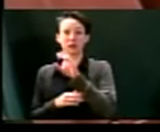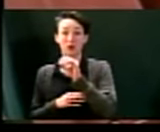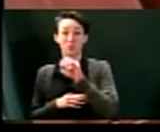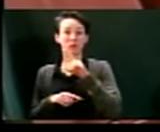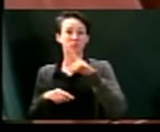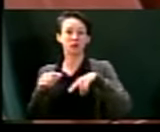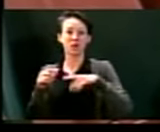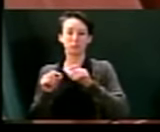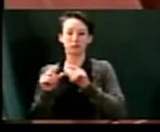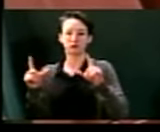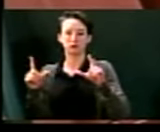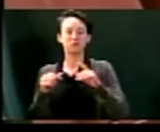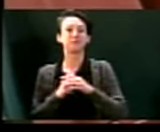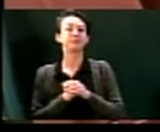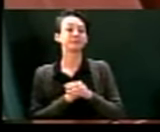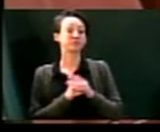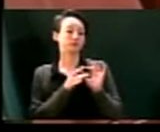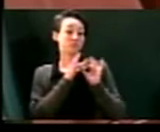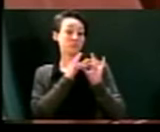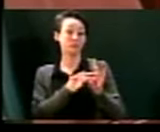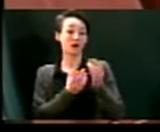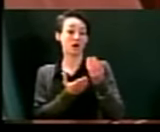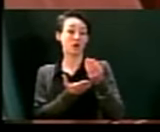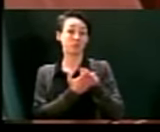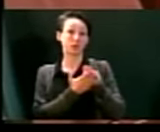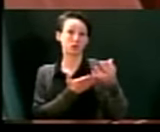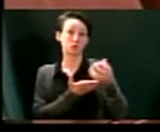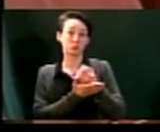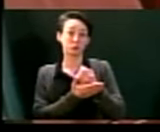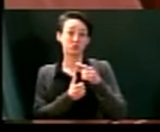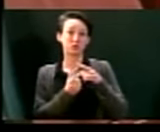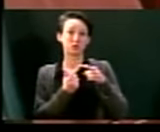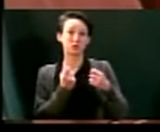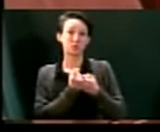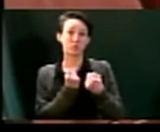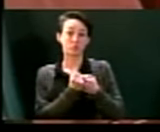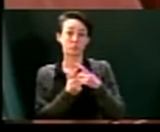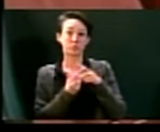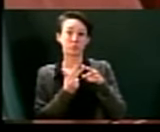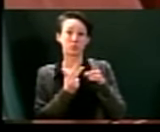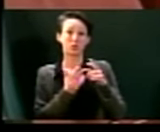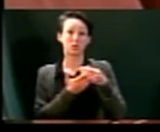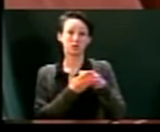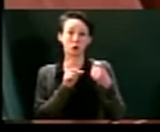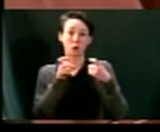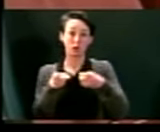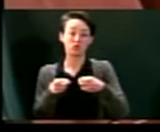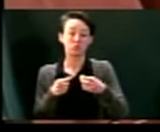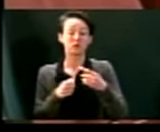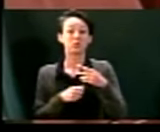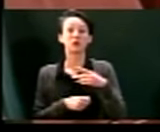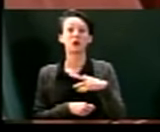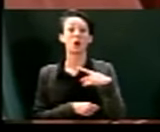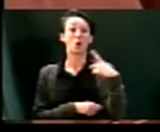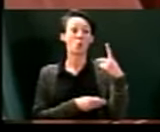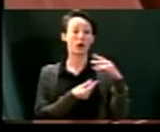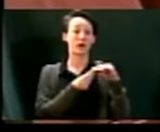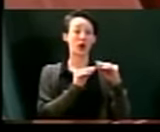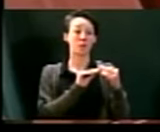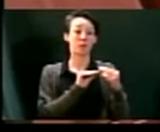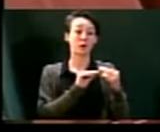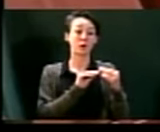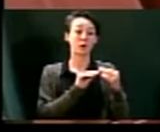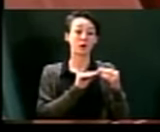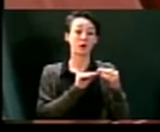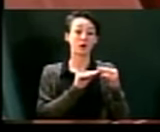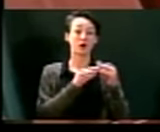in regard to fundraisers, sponsorships, donations, with one number going in and one number going